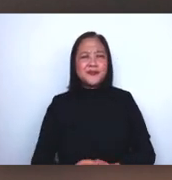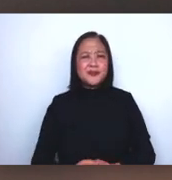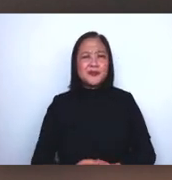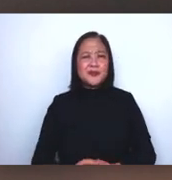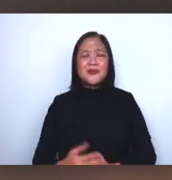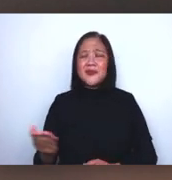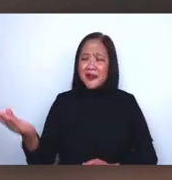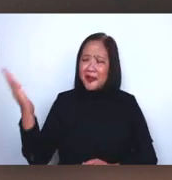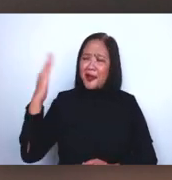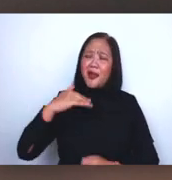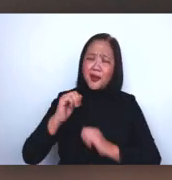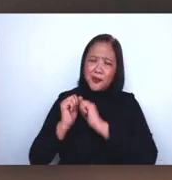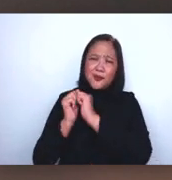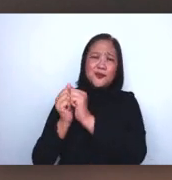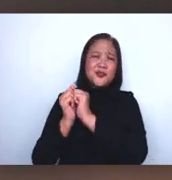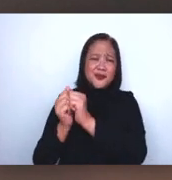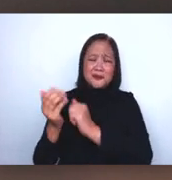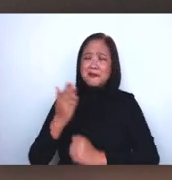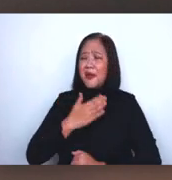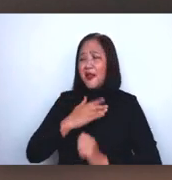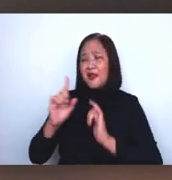Come away, my darling.